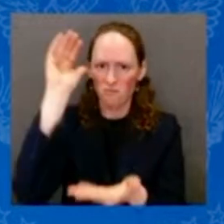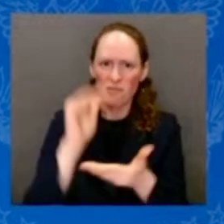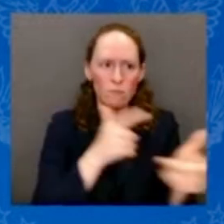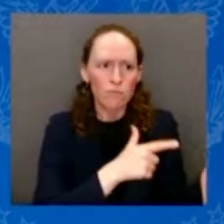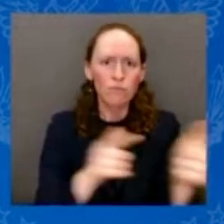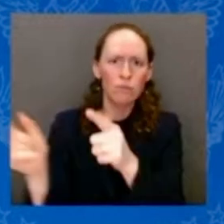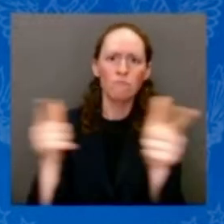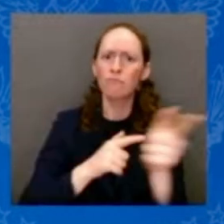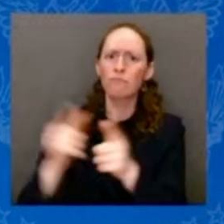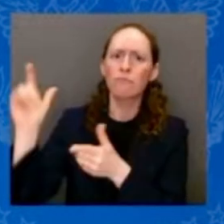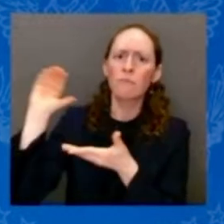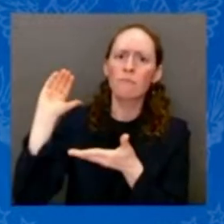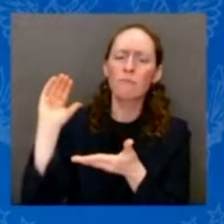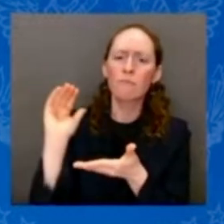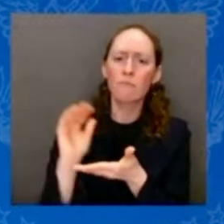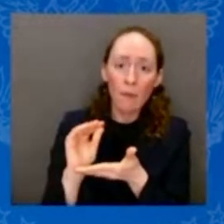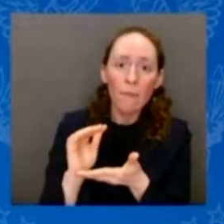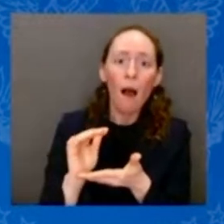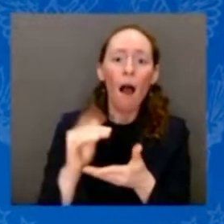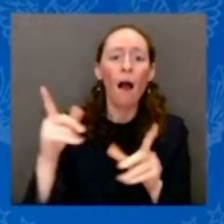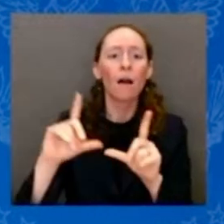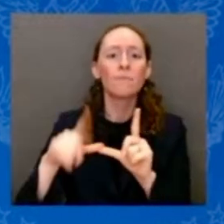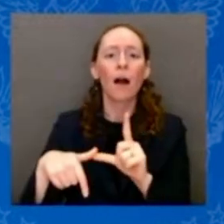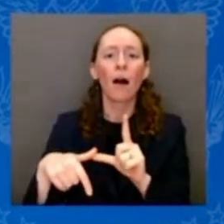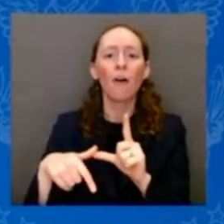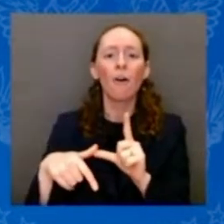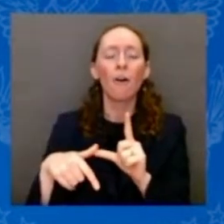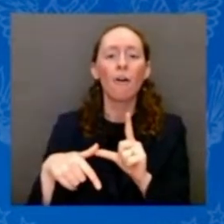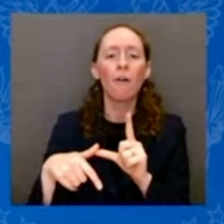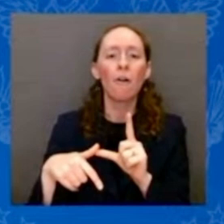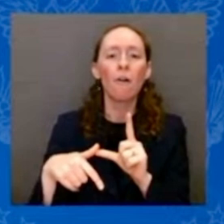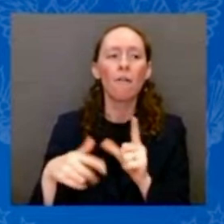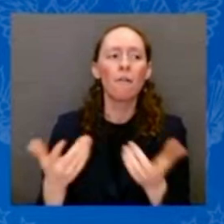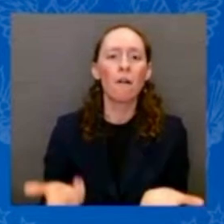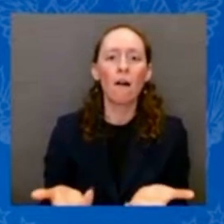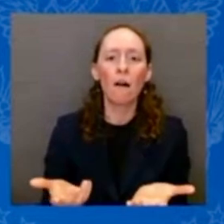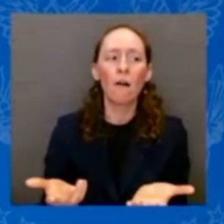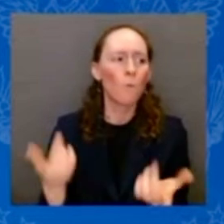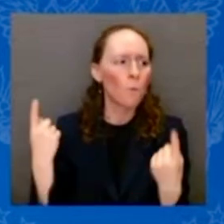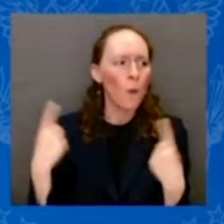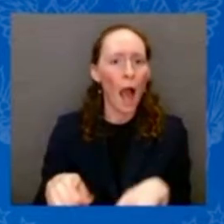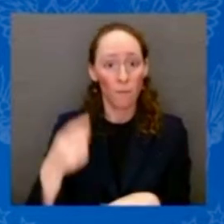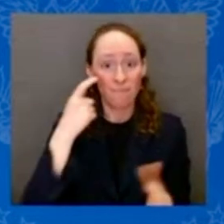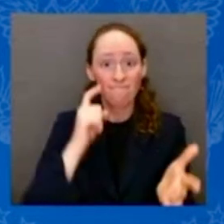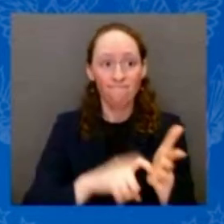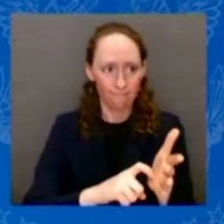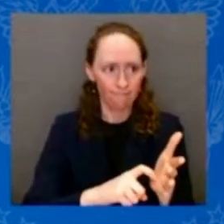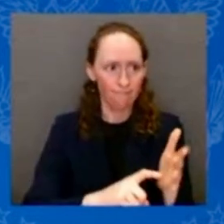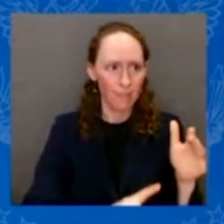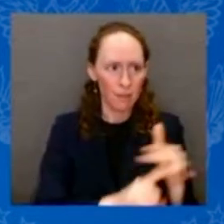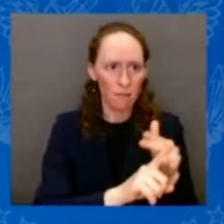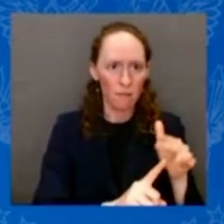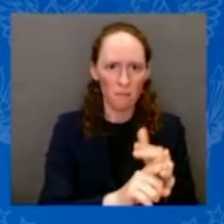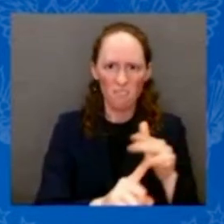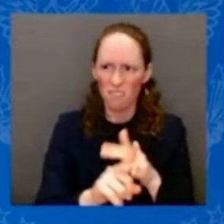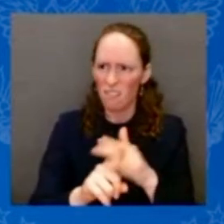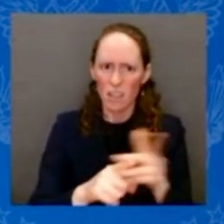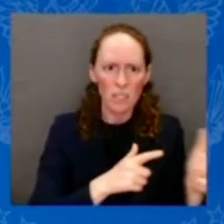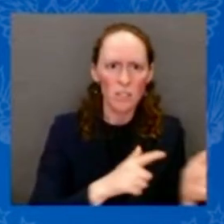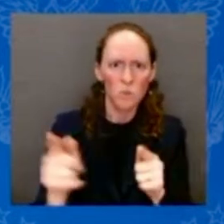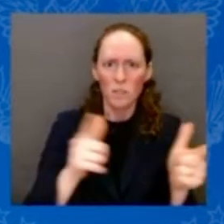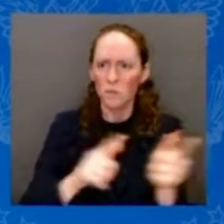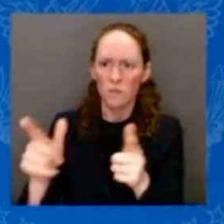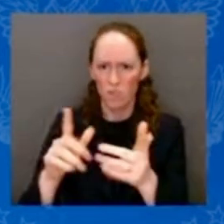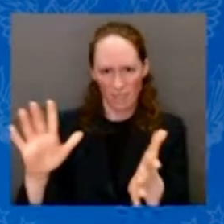it, and 10 years later. And mass shootings tripled since then, tripled. So let's finish the job. Ban